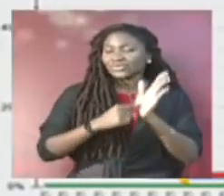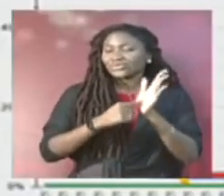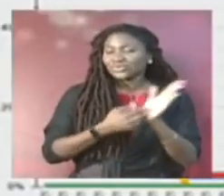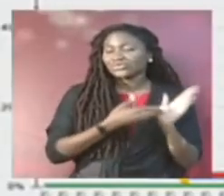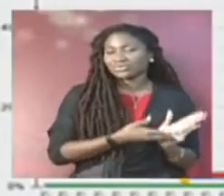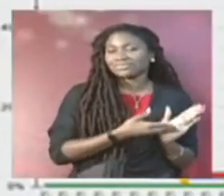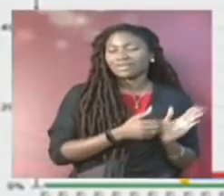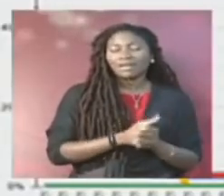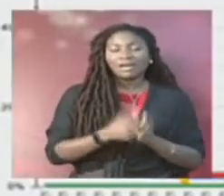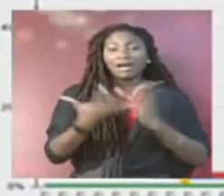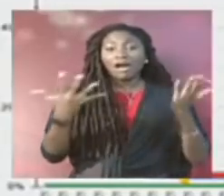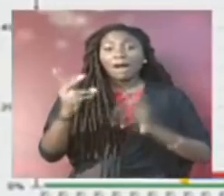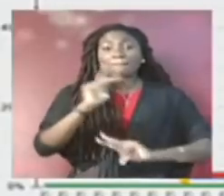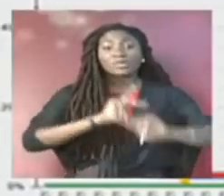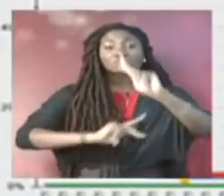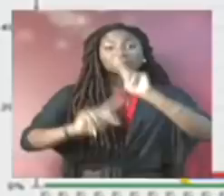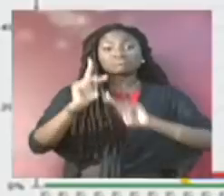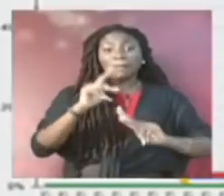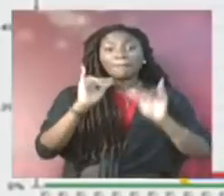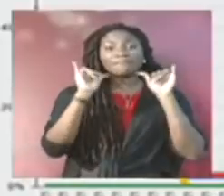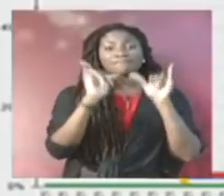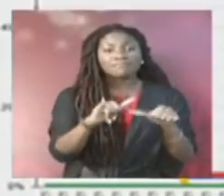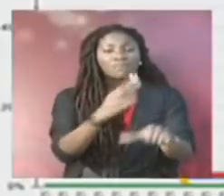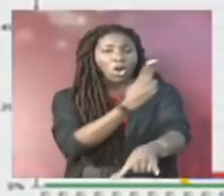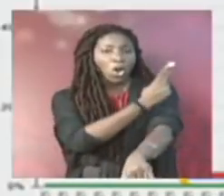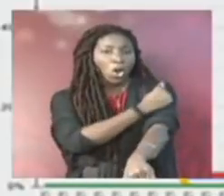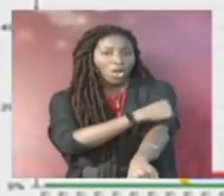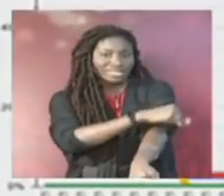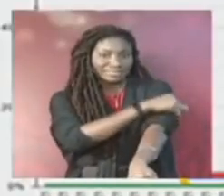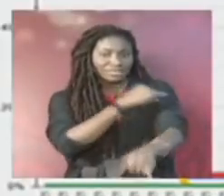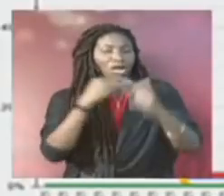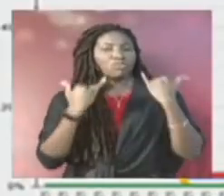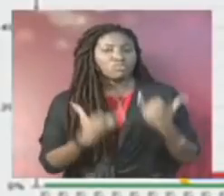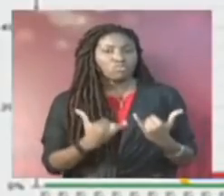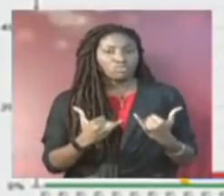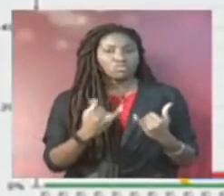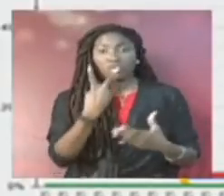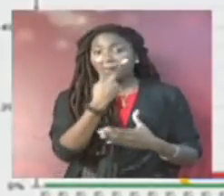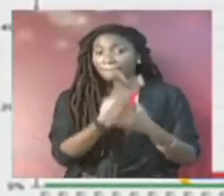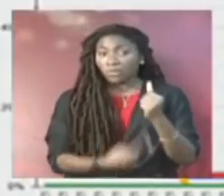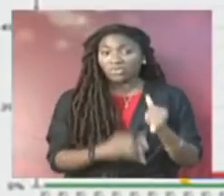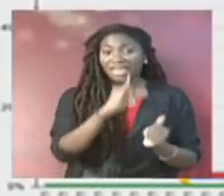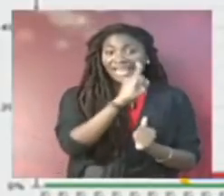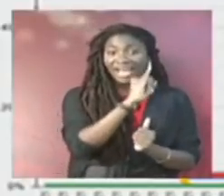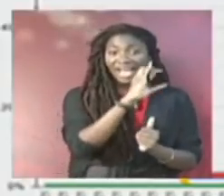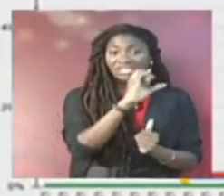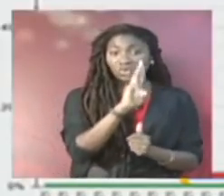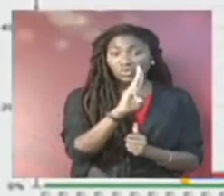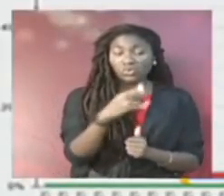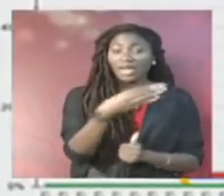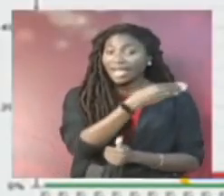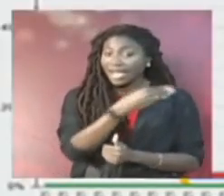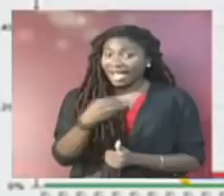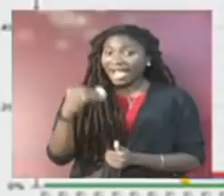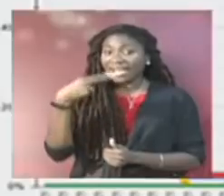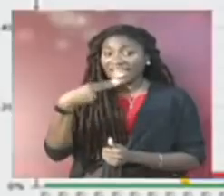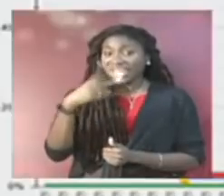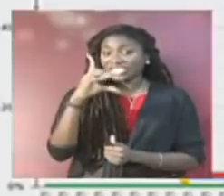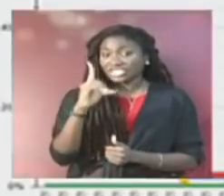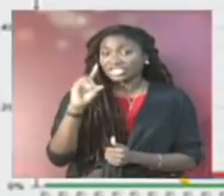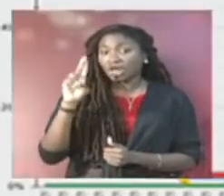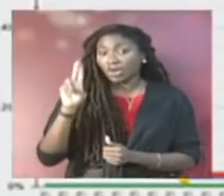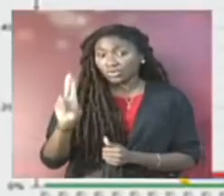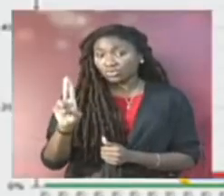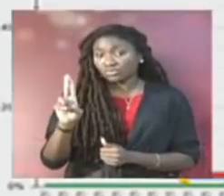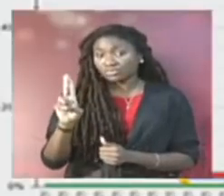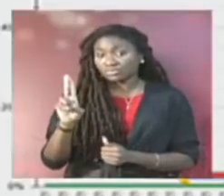the total hospital occupancy, ward occupancy, ICU and HDU occupancy. And you would note that